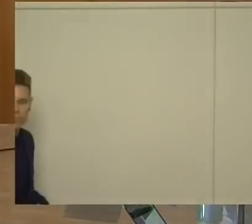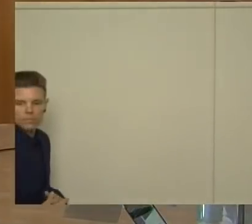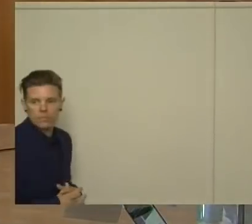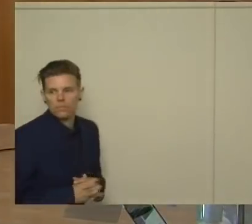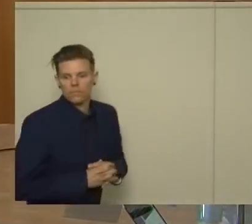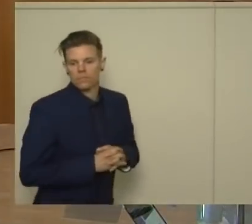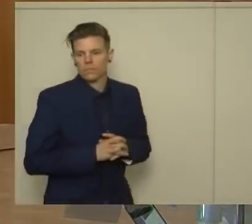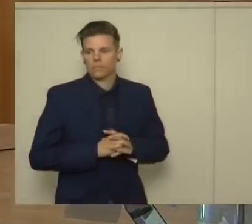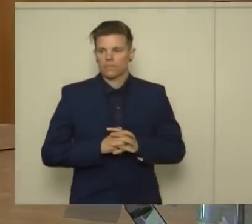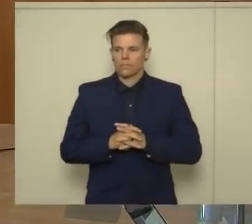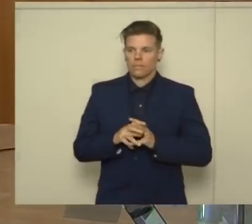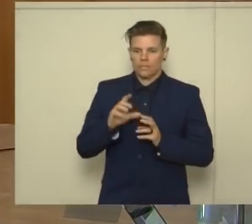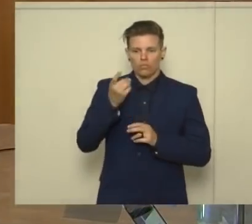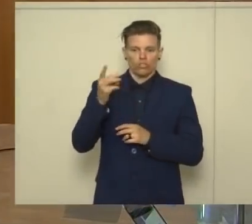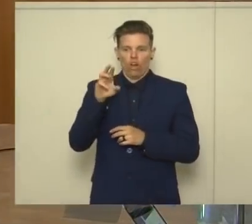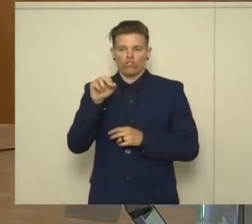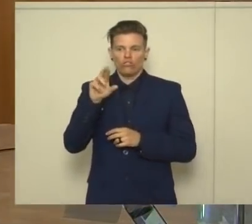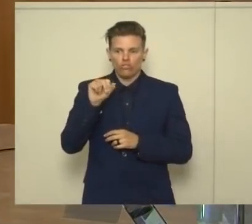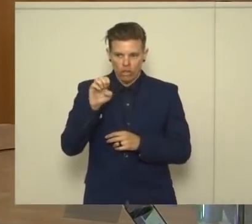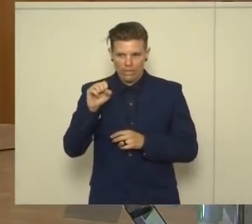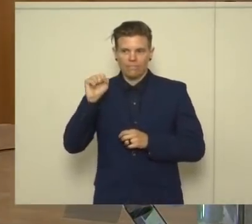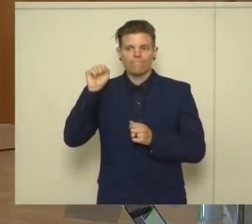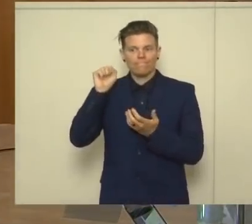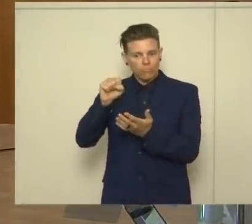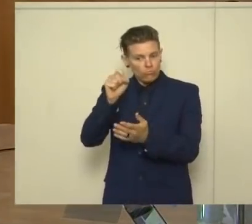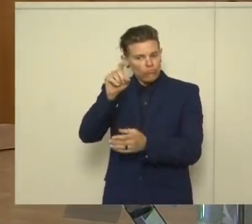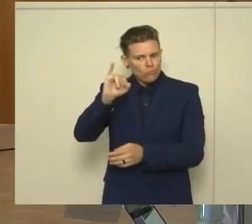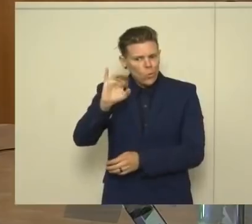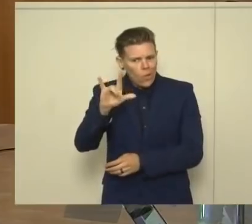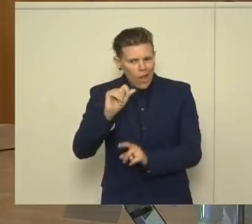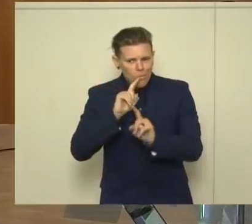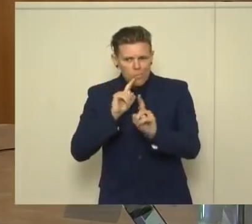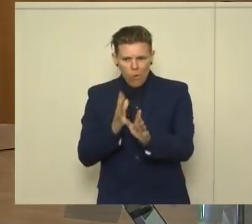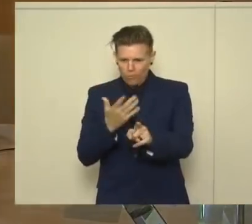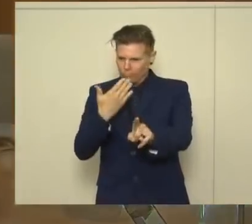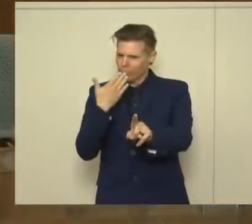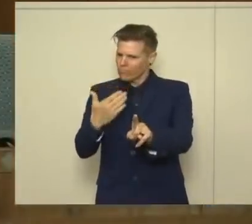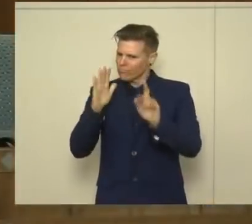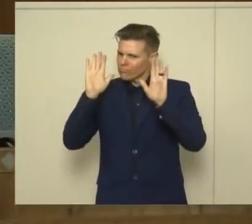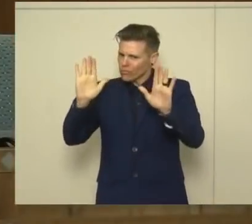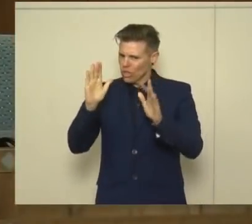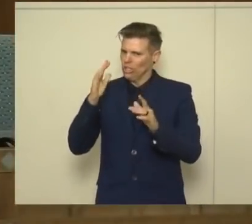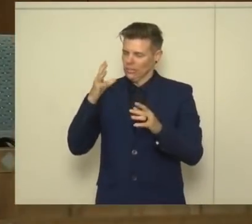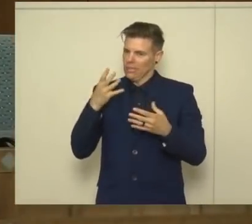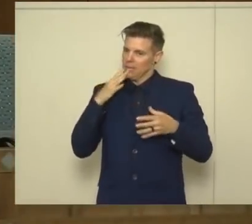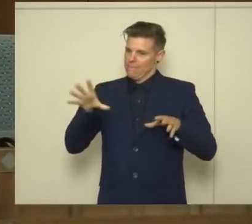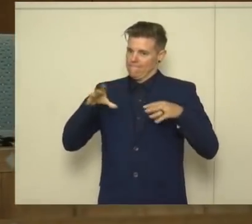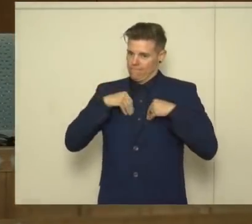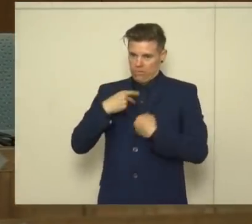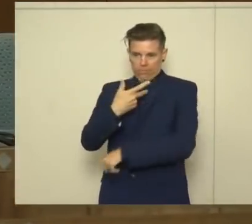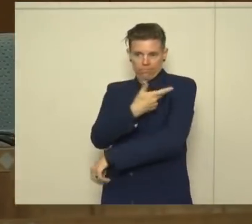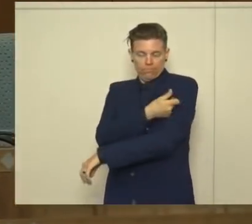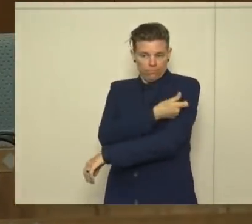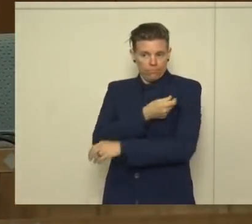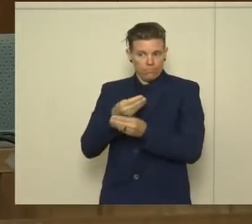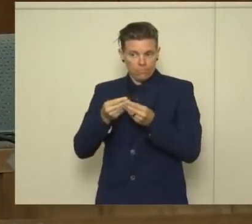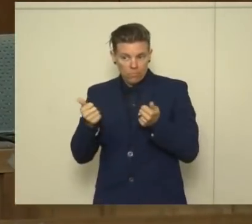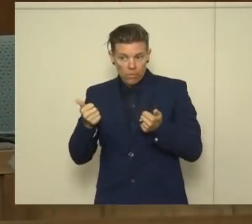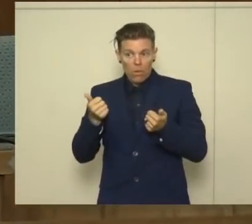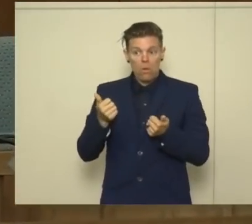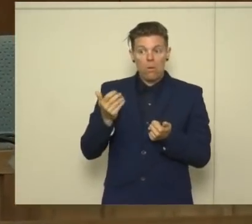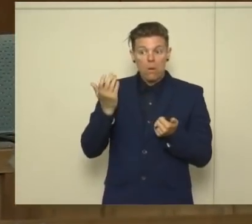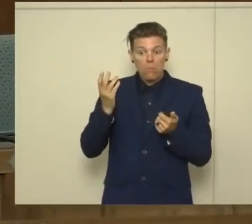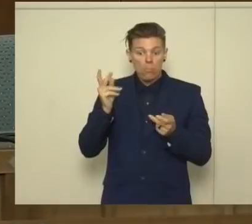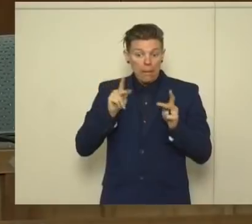Julia, great question about vaccine adoption. I think the question is, will there be challenges? I think absolutely yes. There